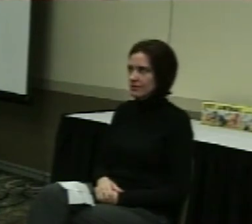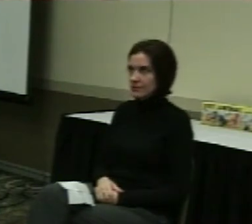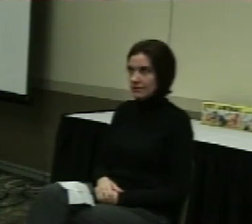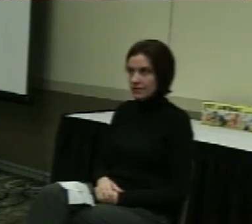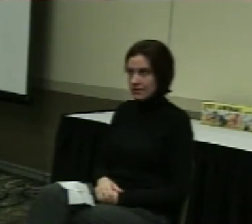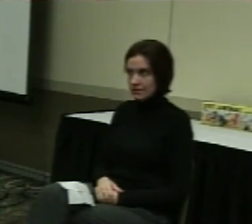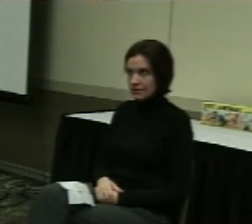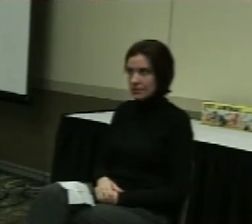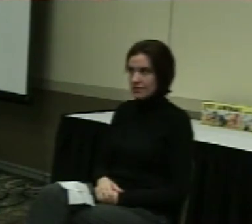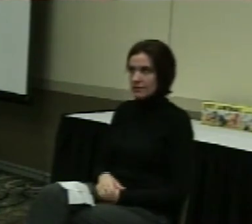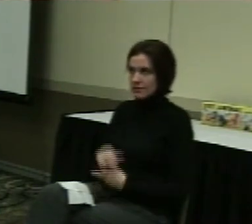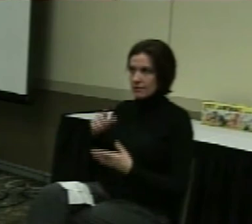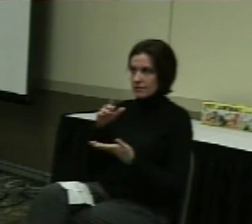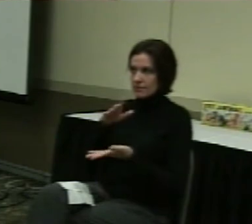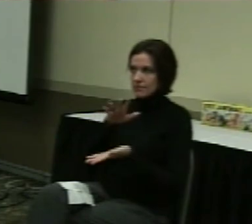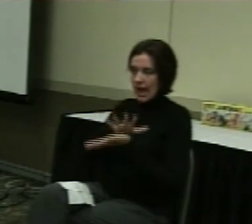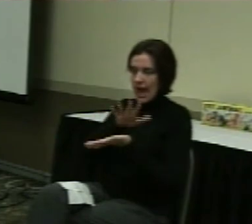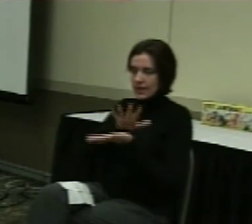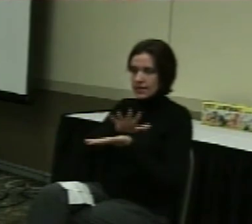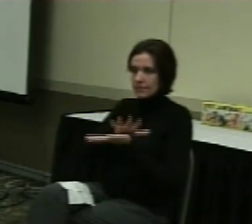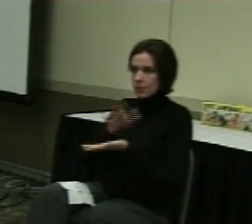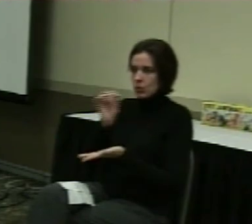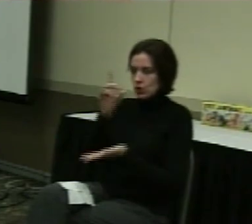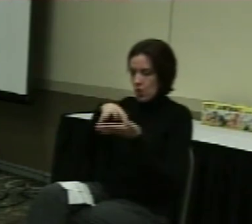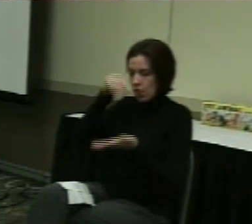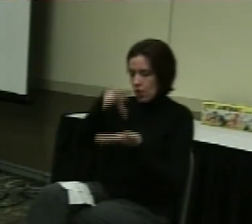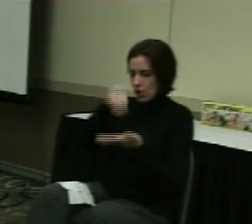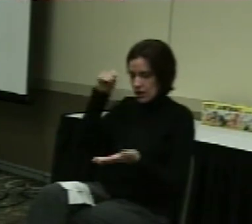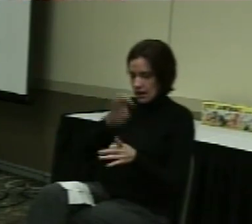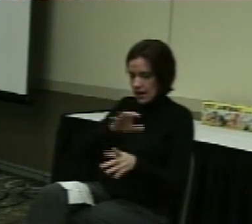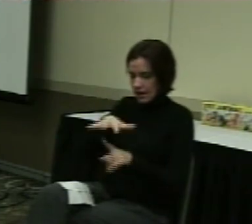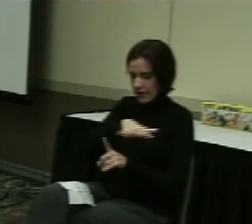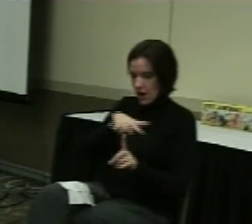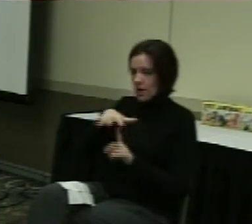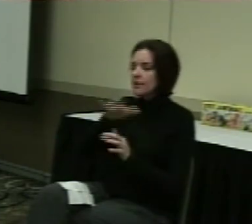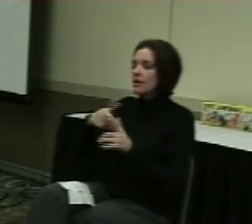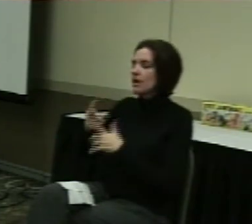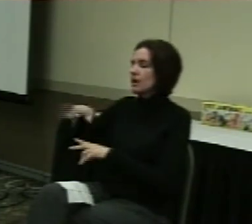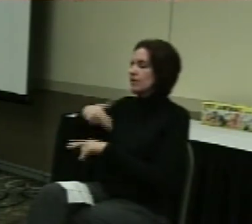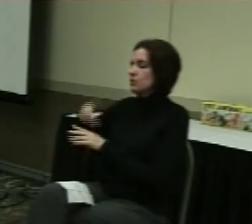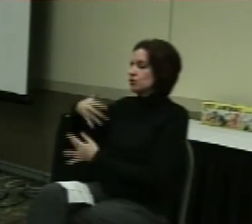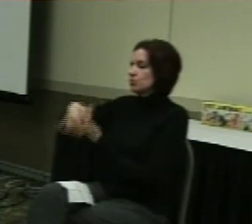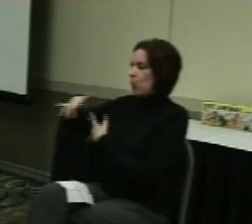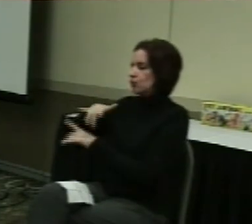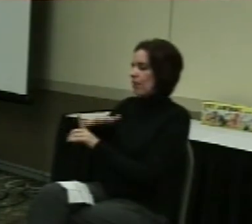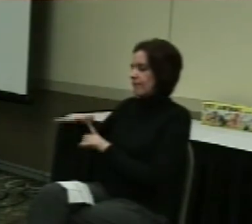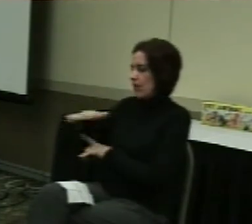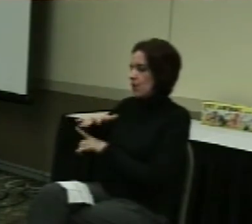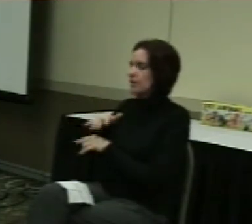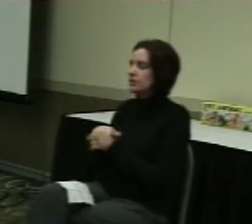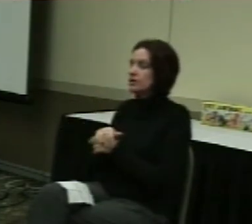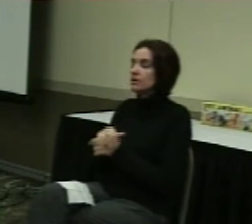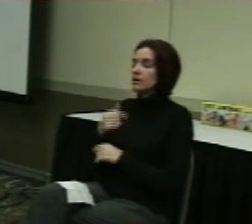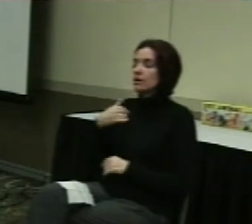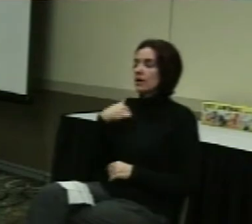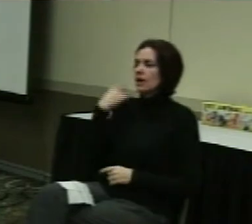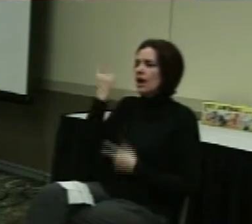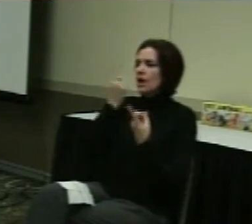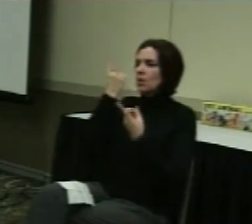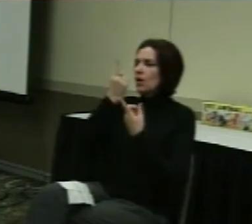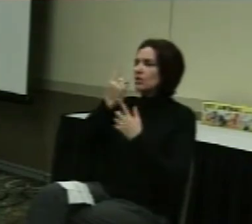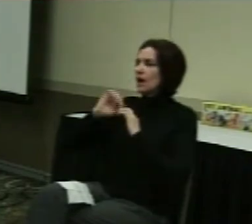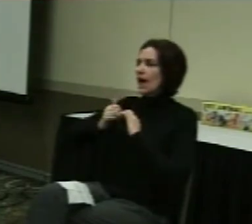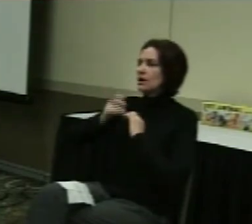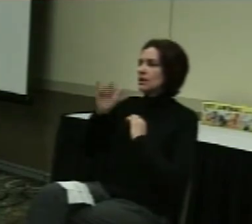the learning environment, the academic environment, and then of course the social environment. I wonder how does this